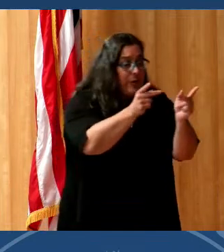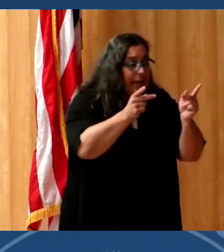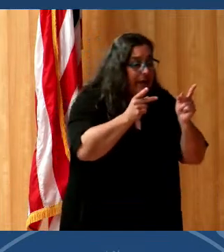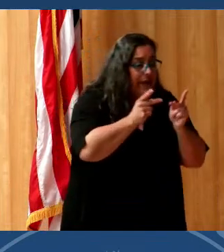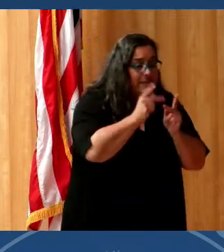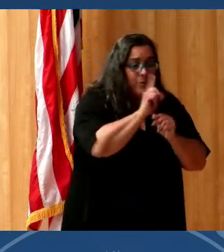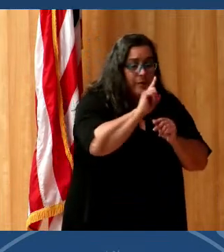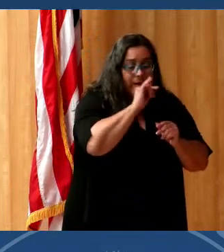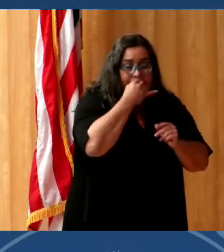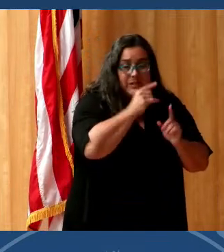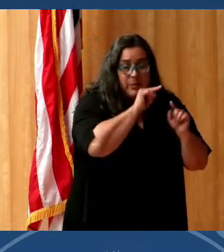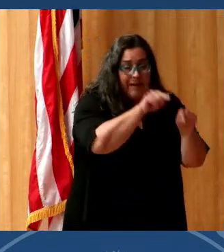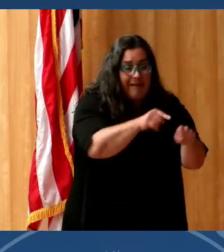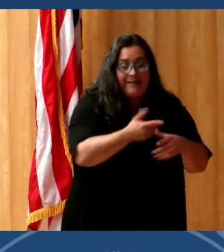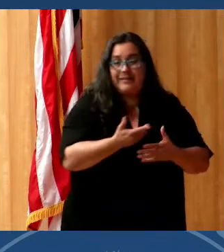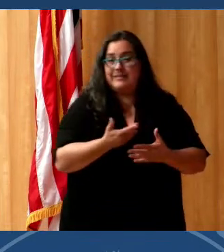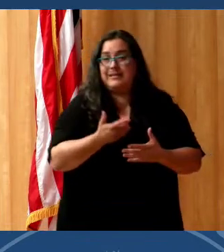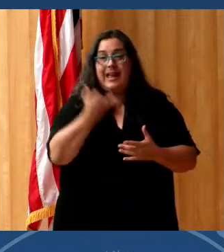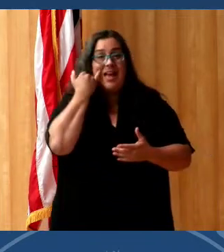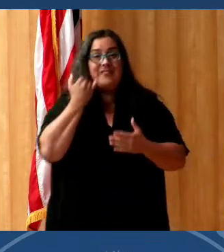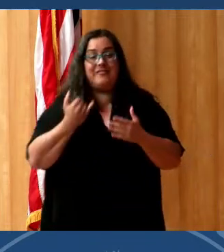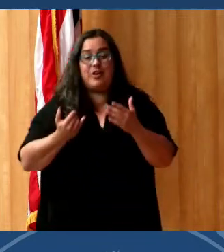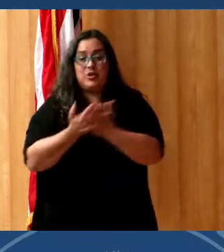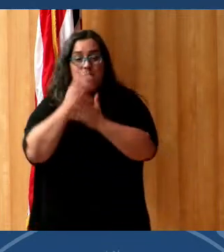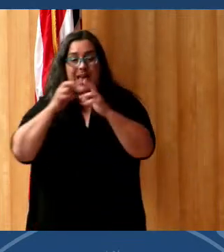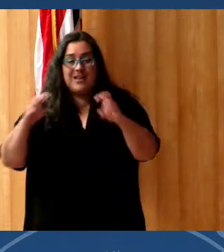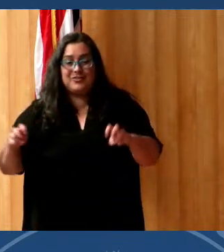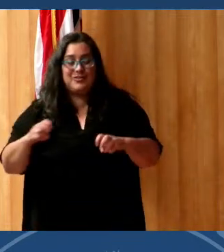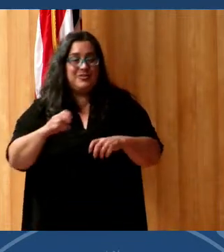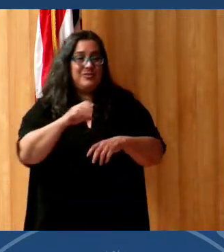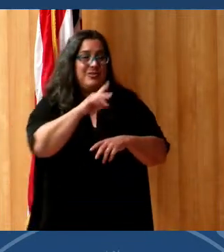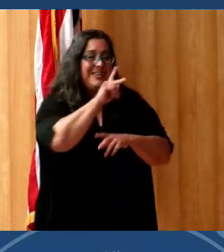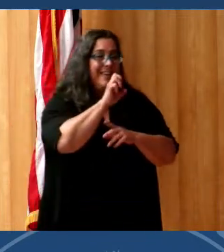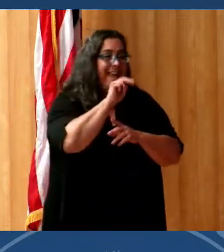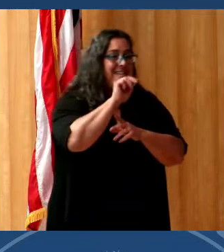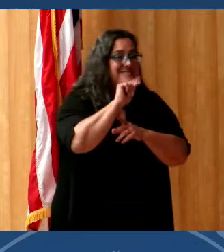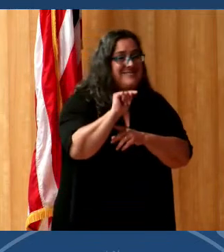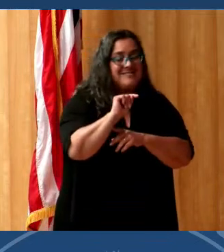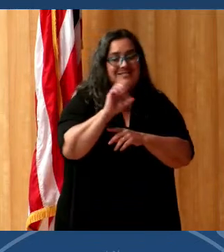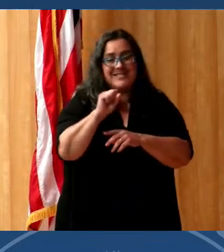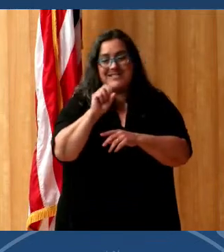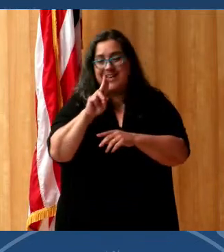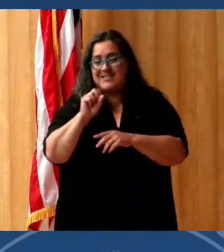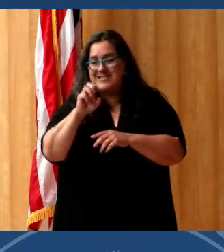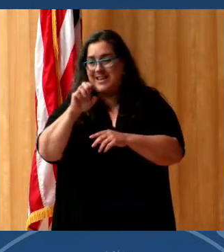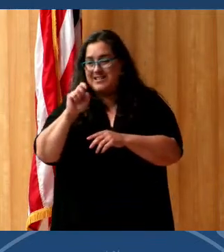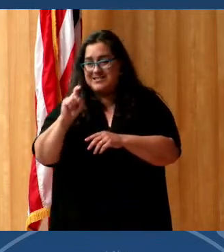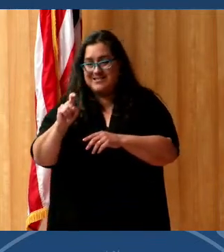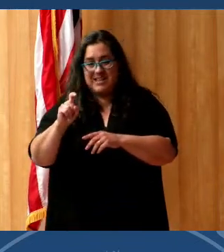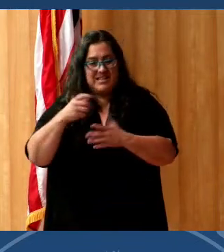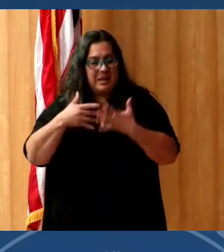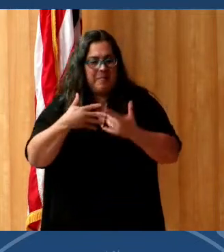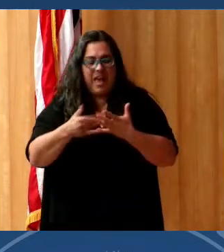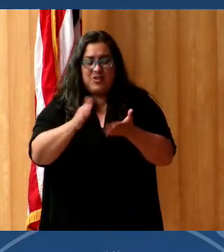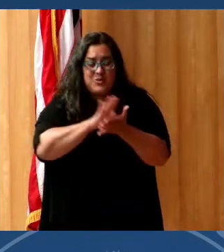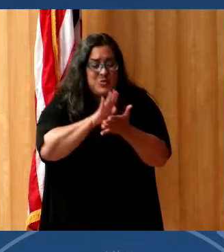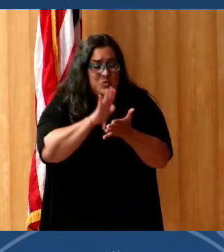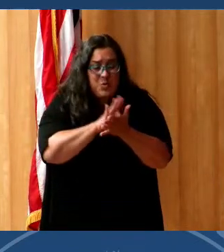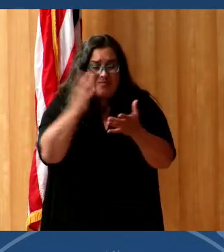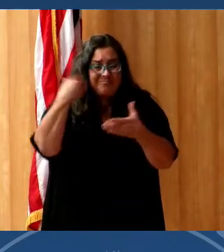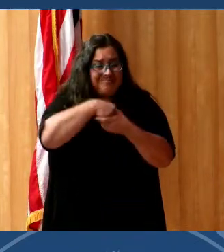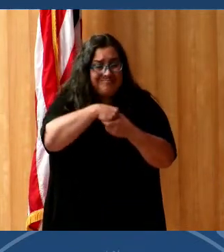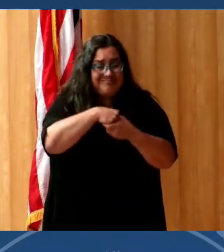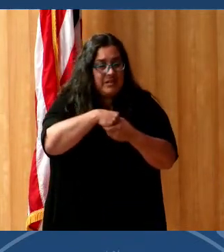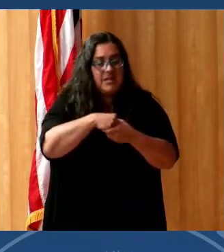came to. It didn't matter if it was Newcastle, Kent, or Sussex. It didn't matter which school district they were connected to. The